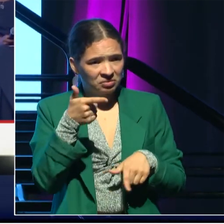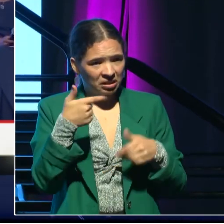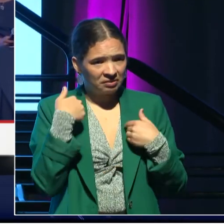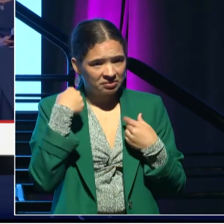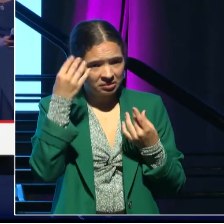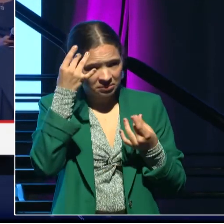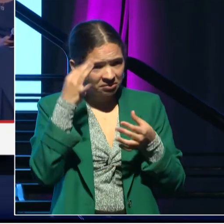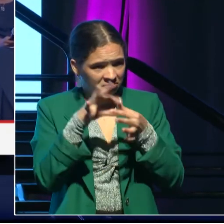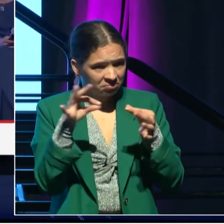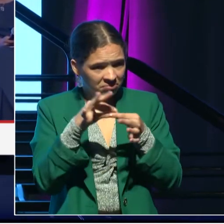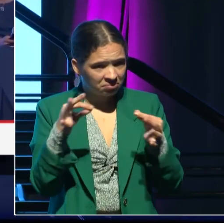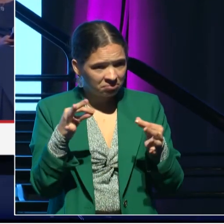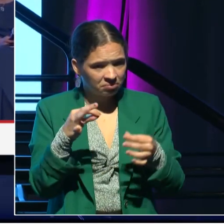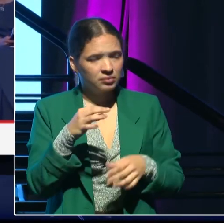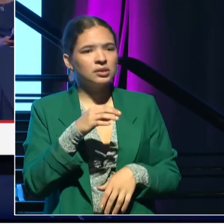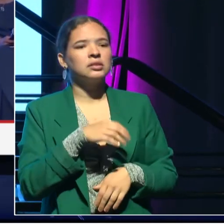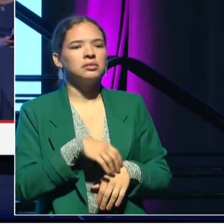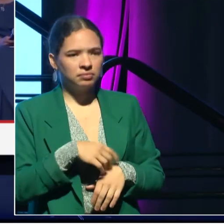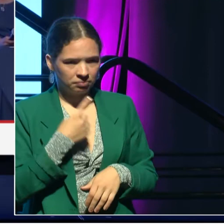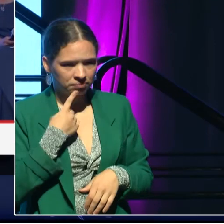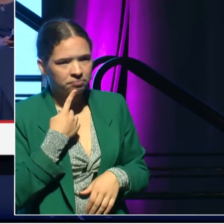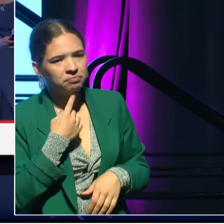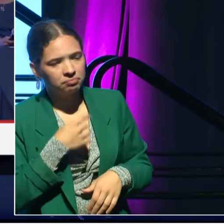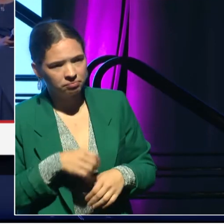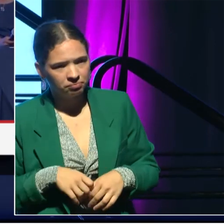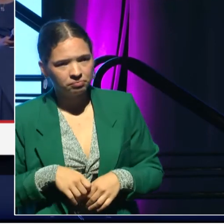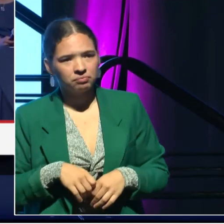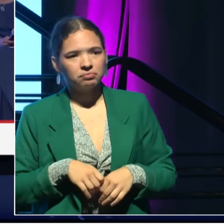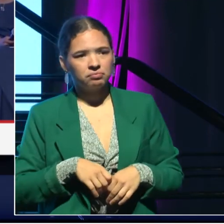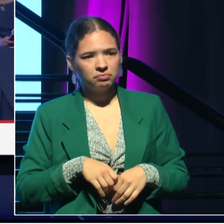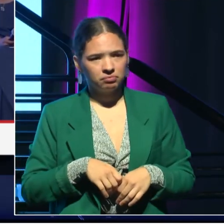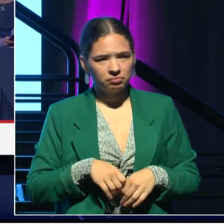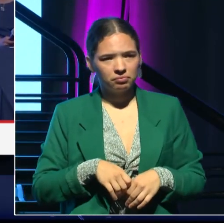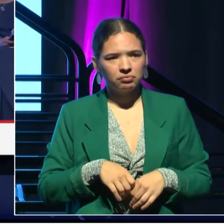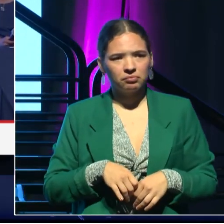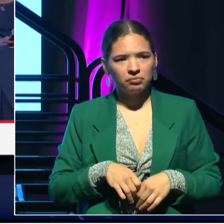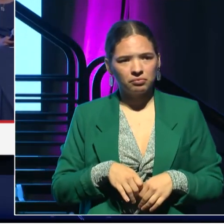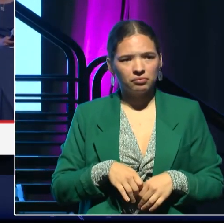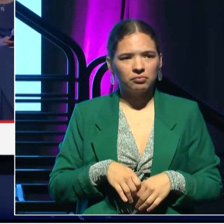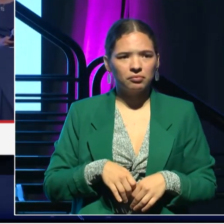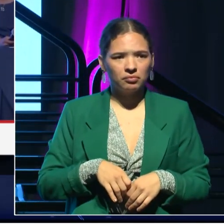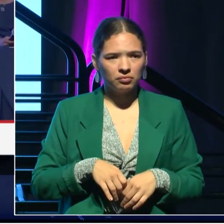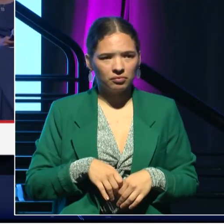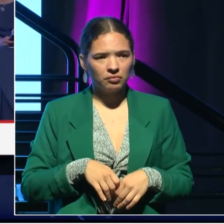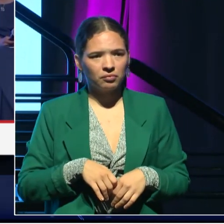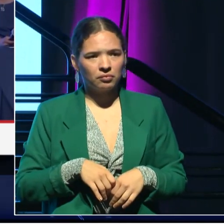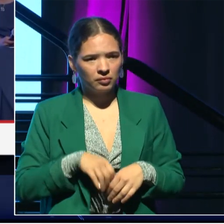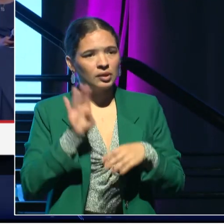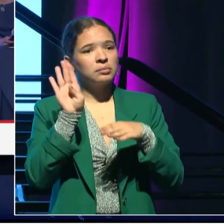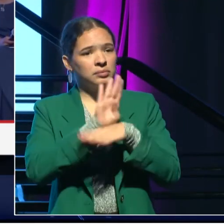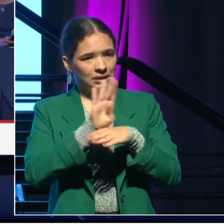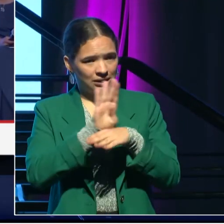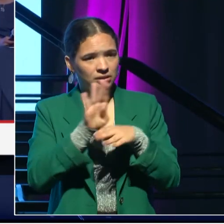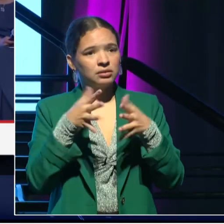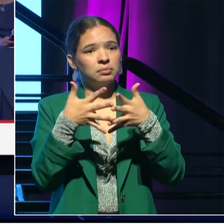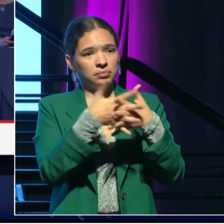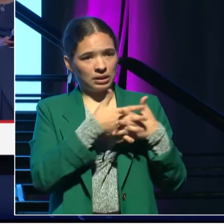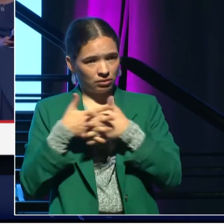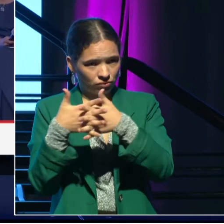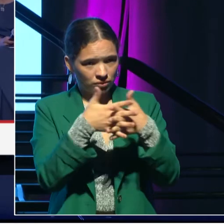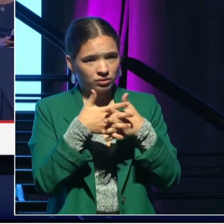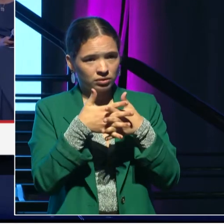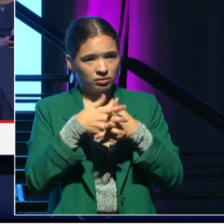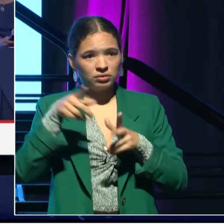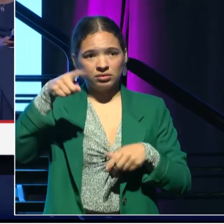Underwood. I think that there's an increasing role for corporate America to be at the table. We have some incredible partners for companies that are